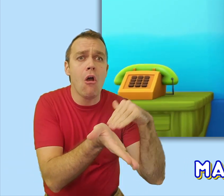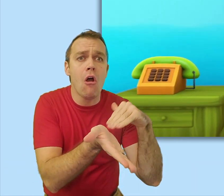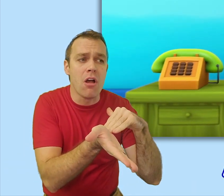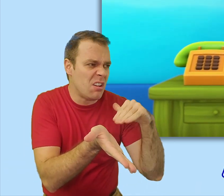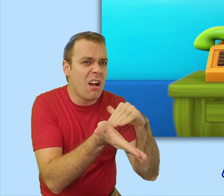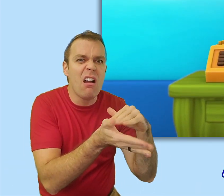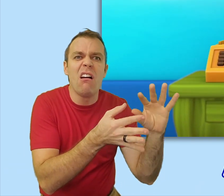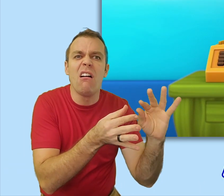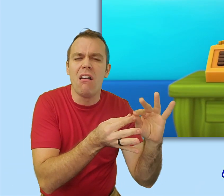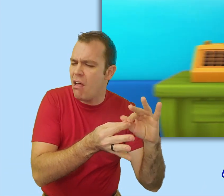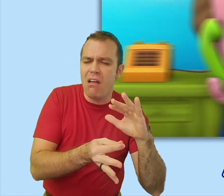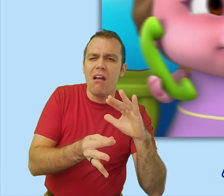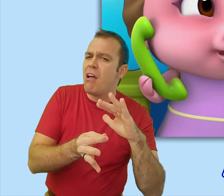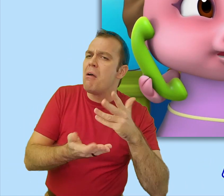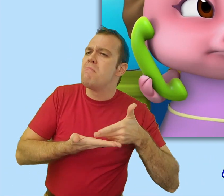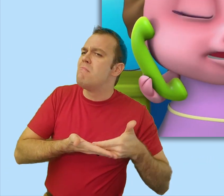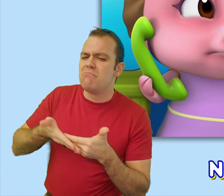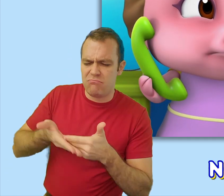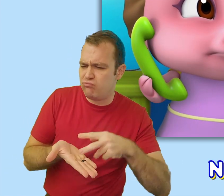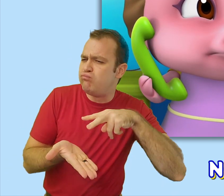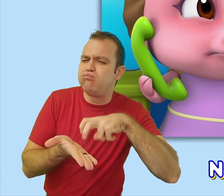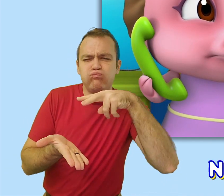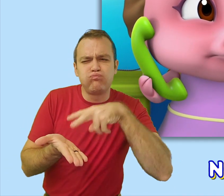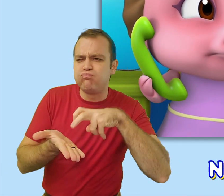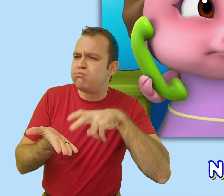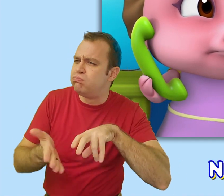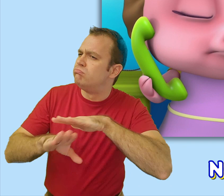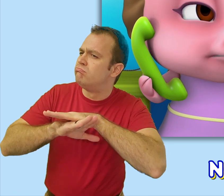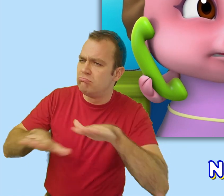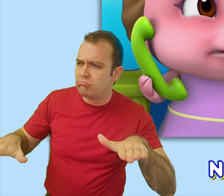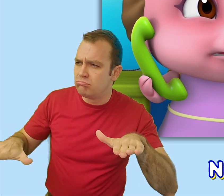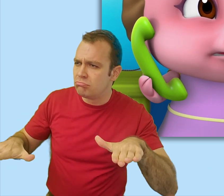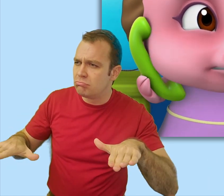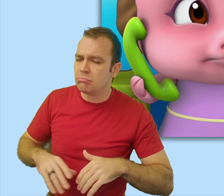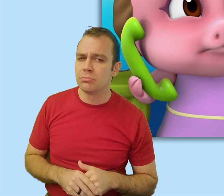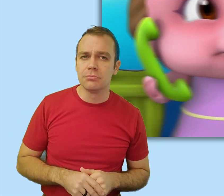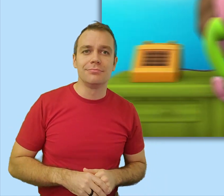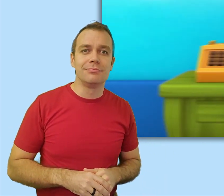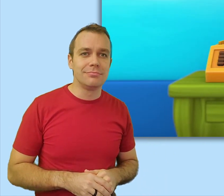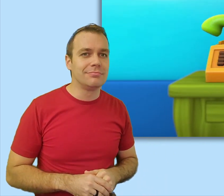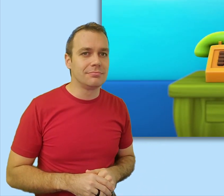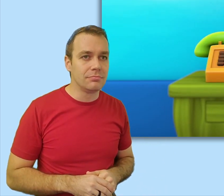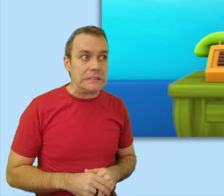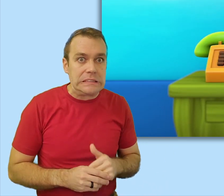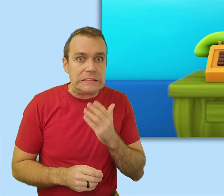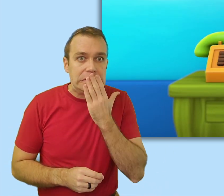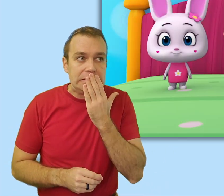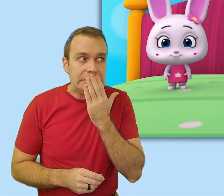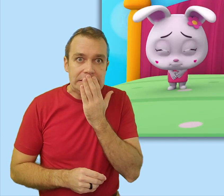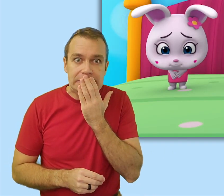the doctor and the doctor said, No more babies jumping on the bed.